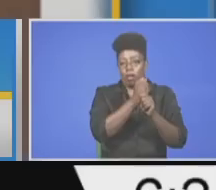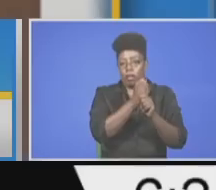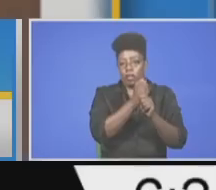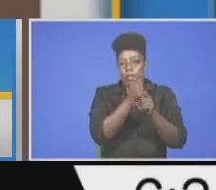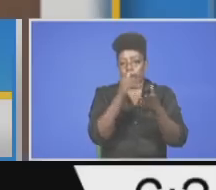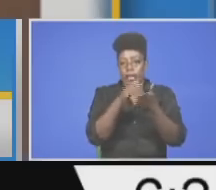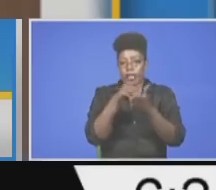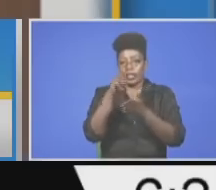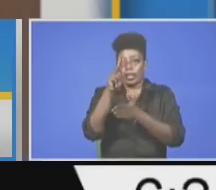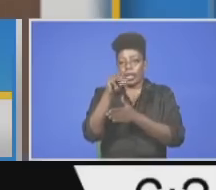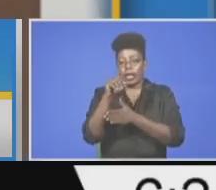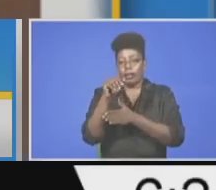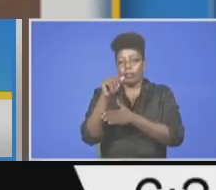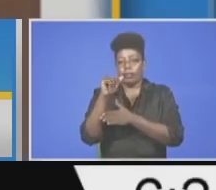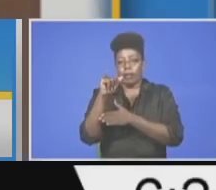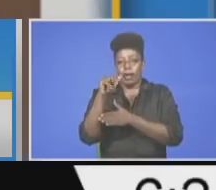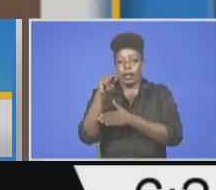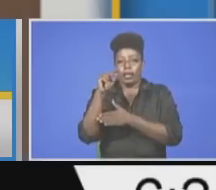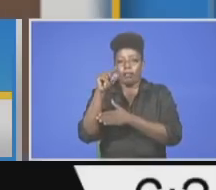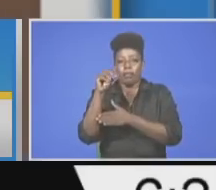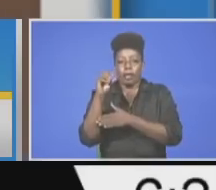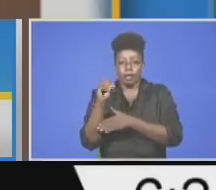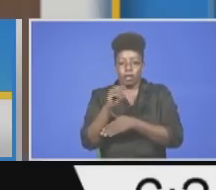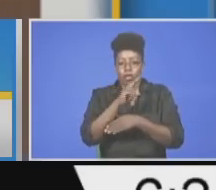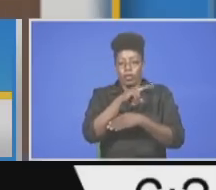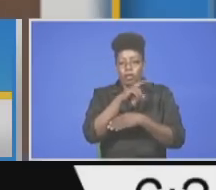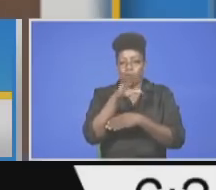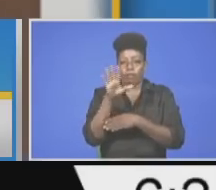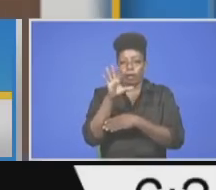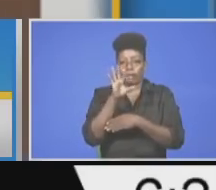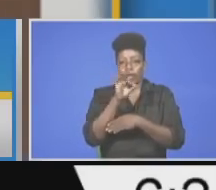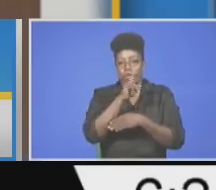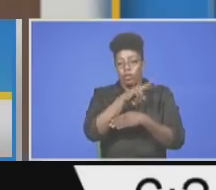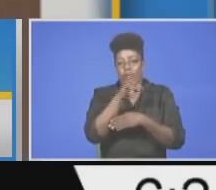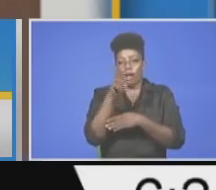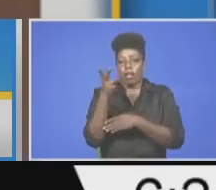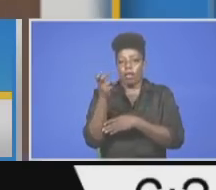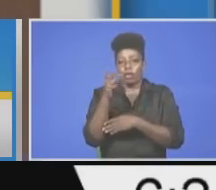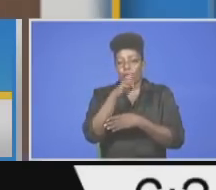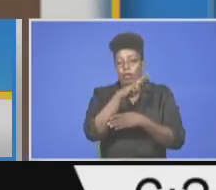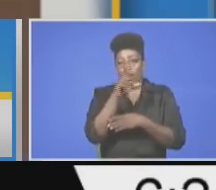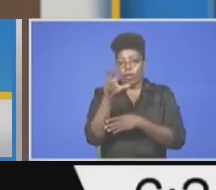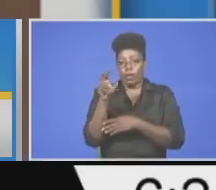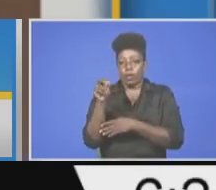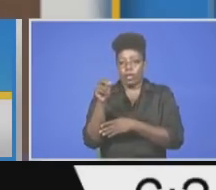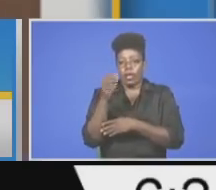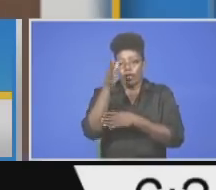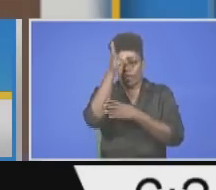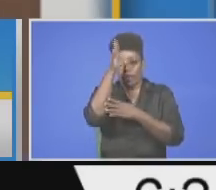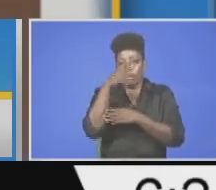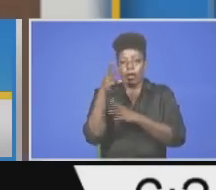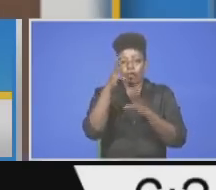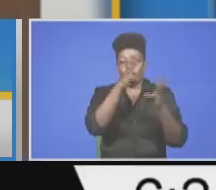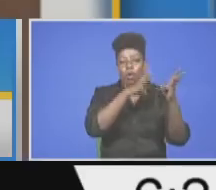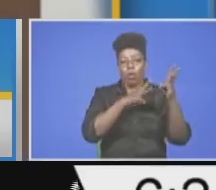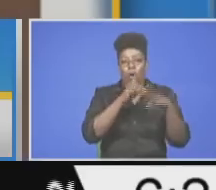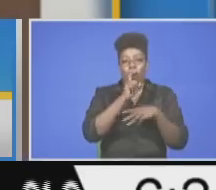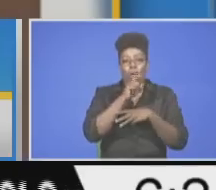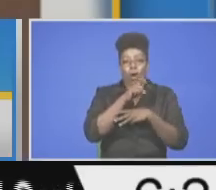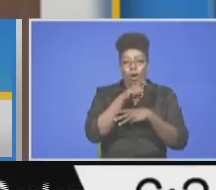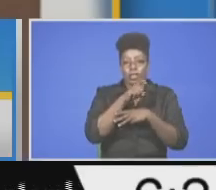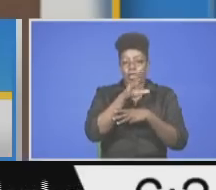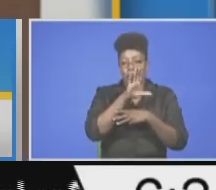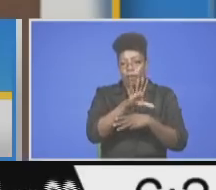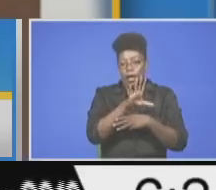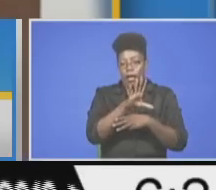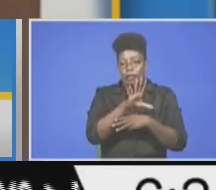Bahamas Mingos in 3 sets, 25-9, 25-13, and 25-20. As for the men, the Warhawks and Technicians needed 5 sets to